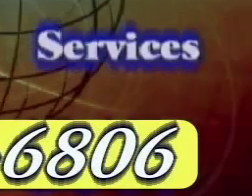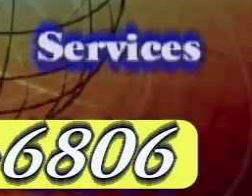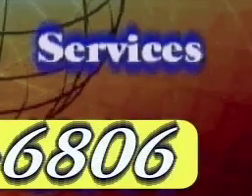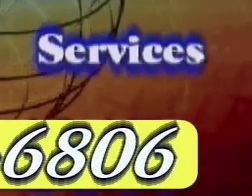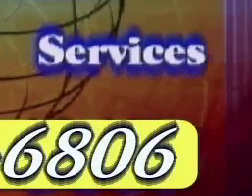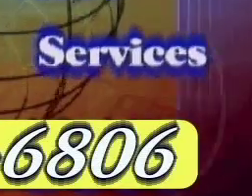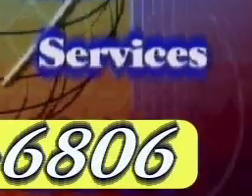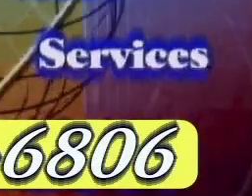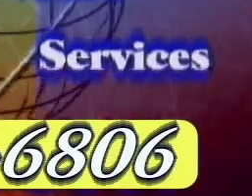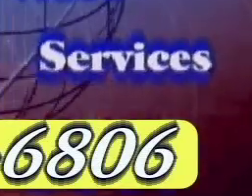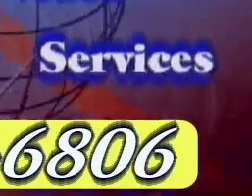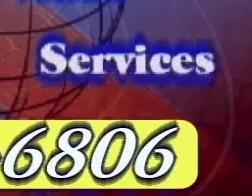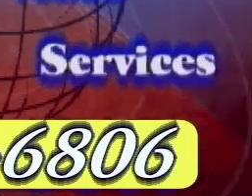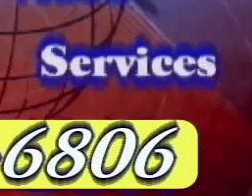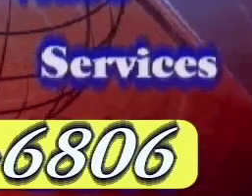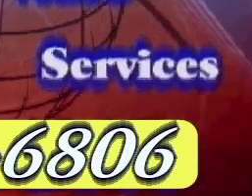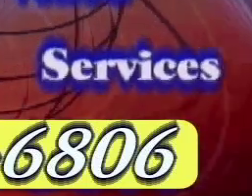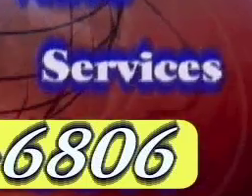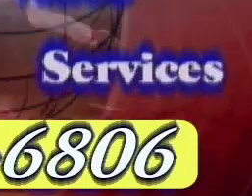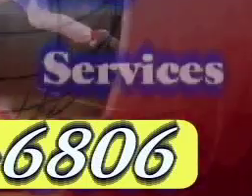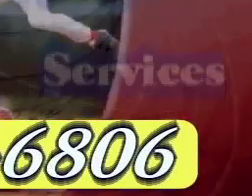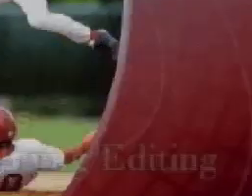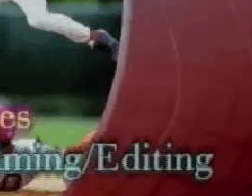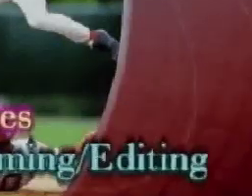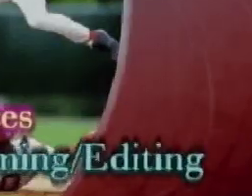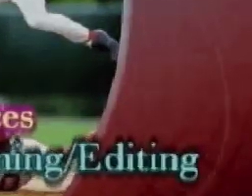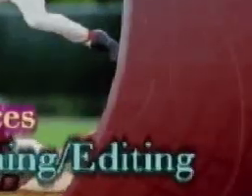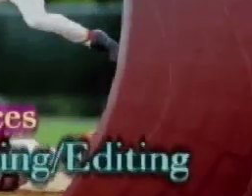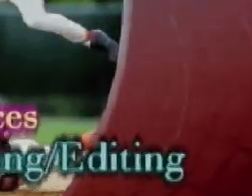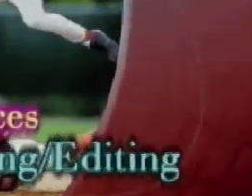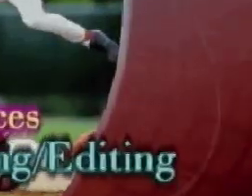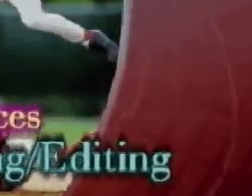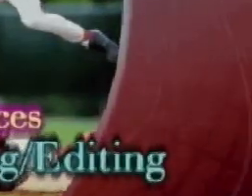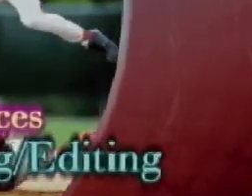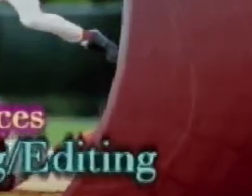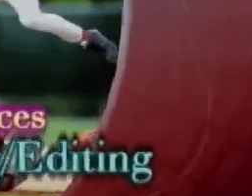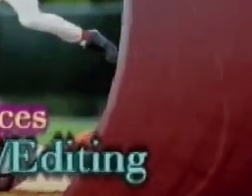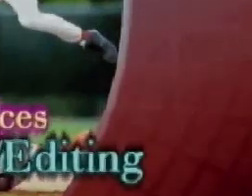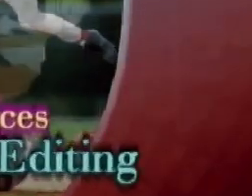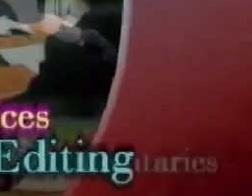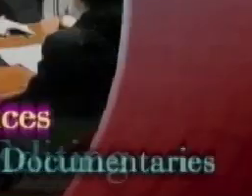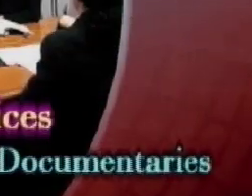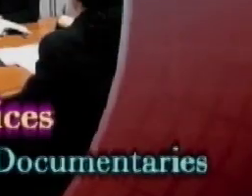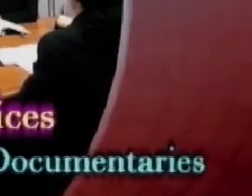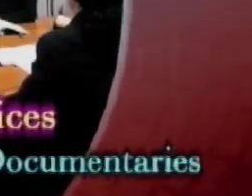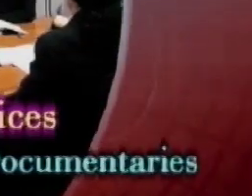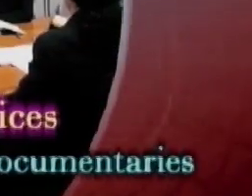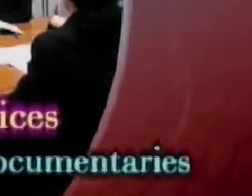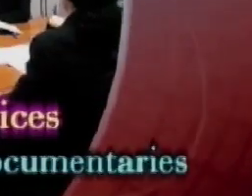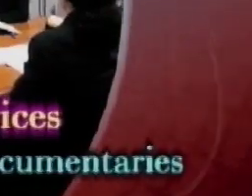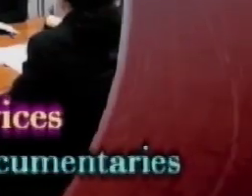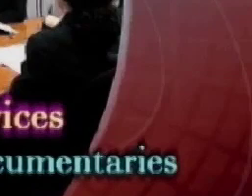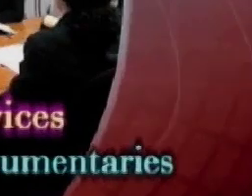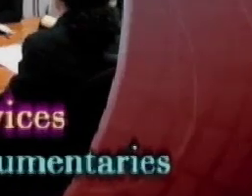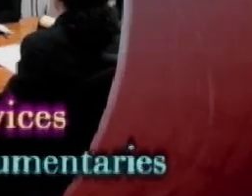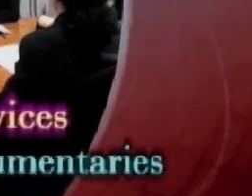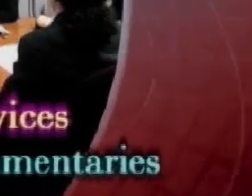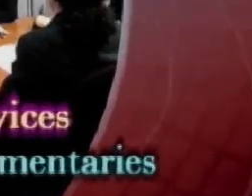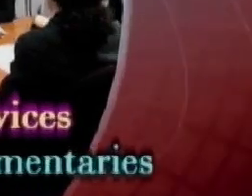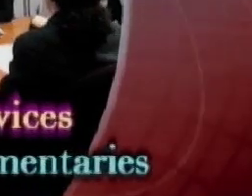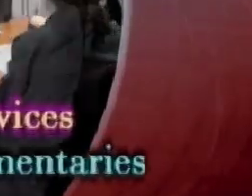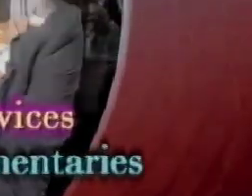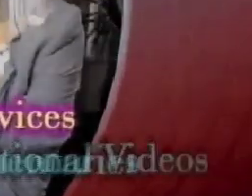Count on Malone Media Productions for all your professional video needs. Services include sports filming and editing, professional documentaries